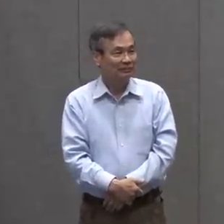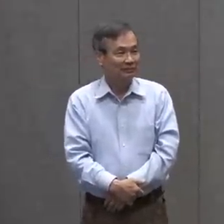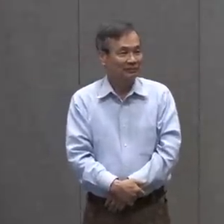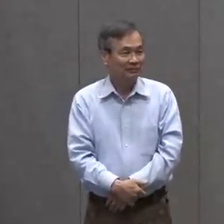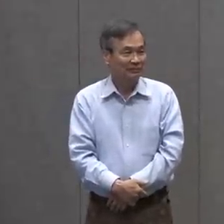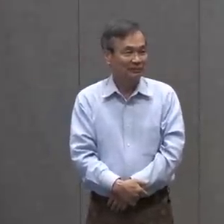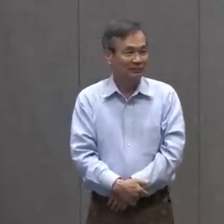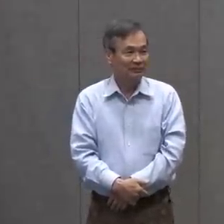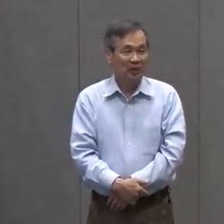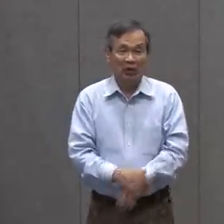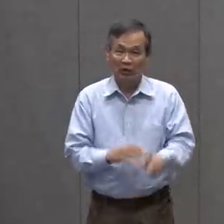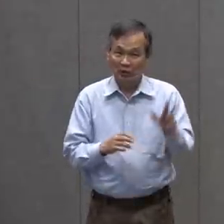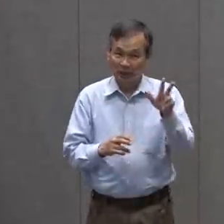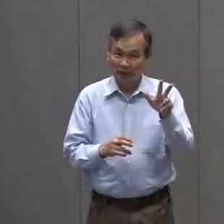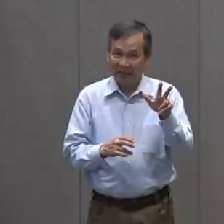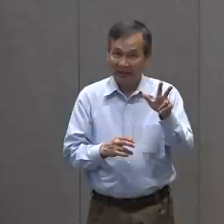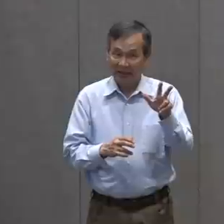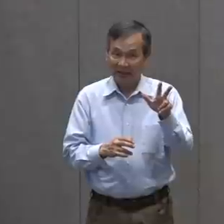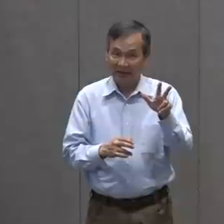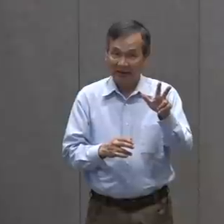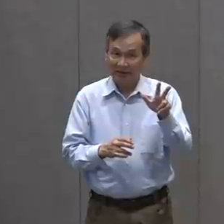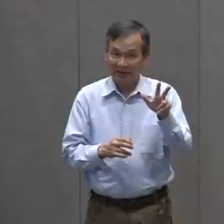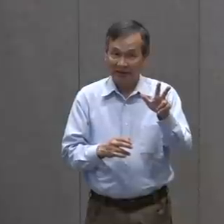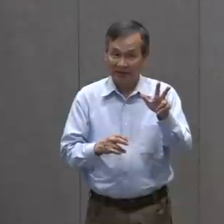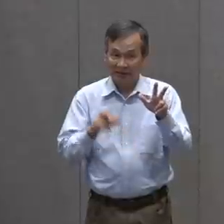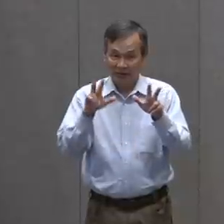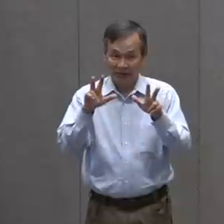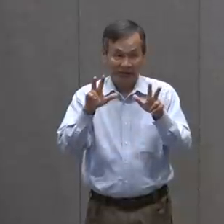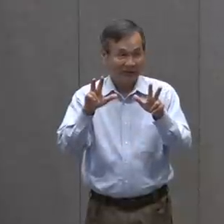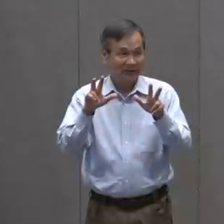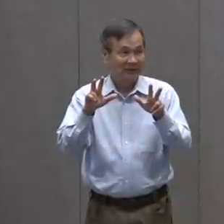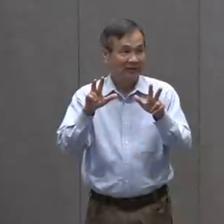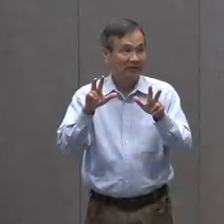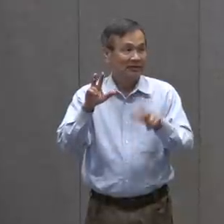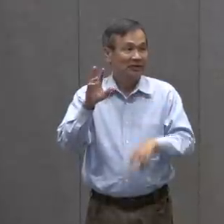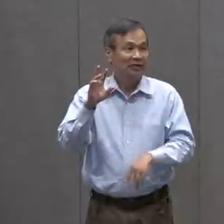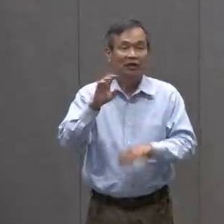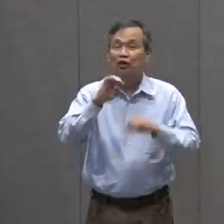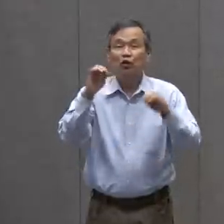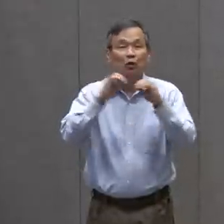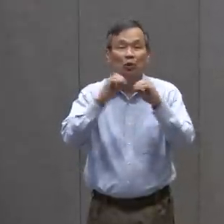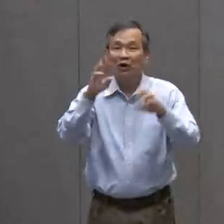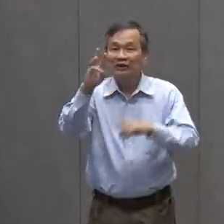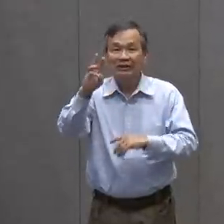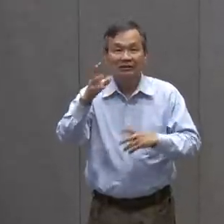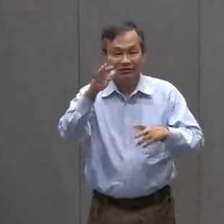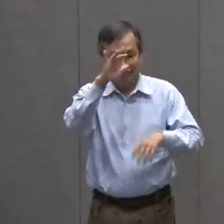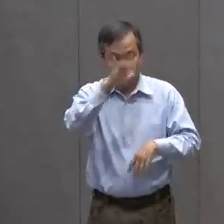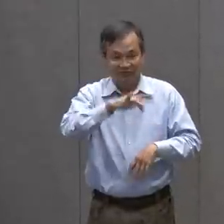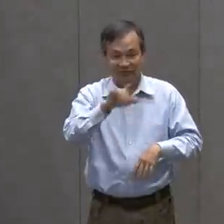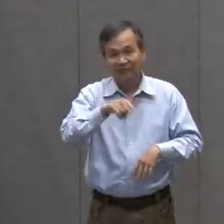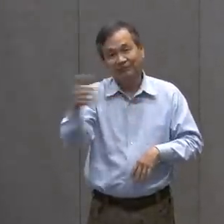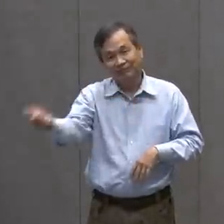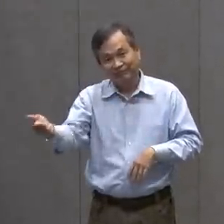I don't know. Let's see. 3 and a 3. So I have a 6. There's no more 6s. Yes.